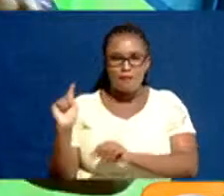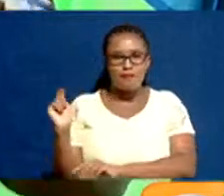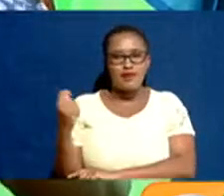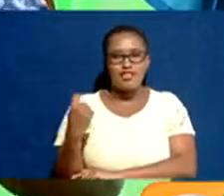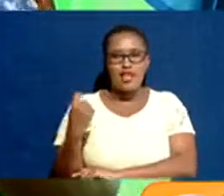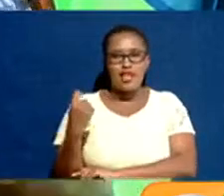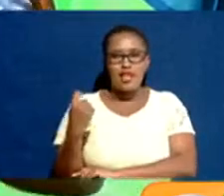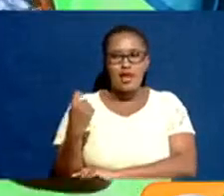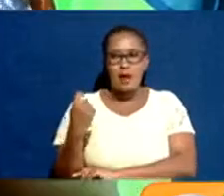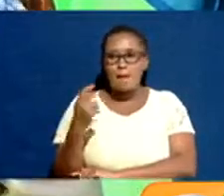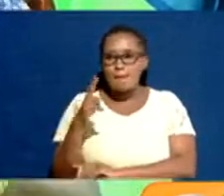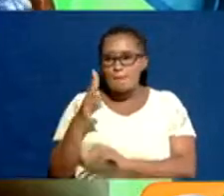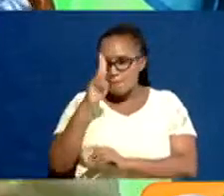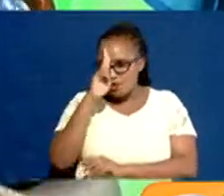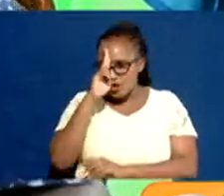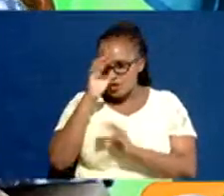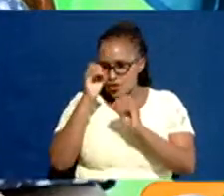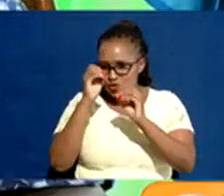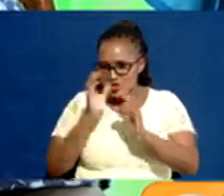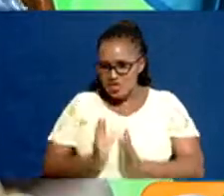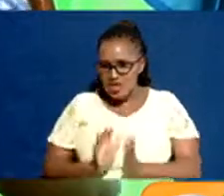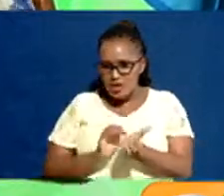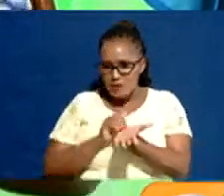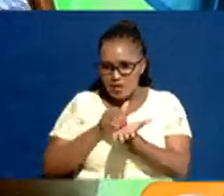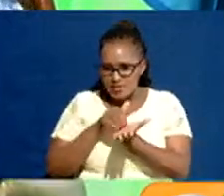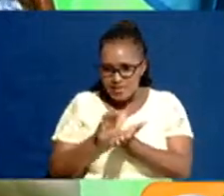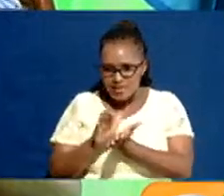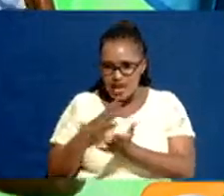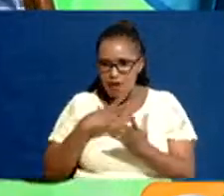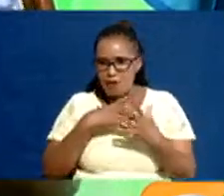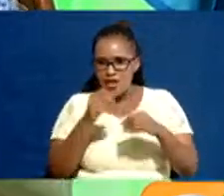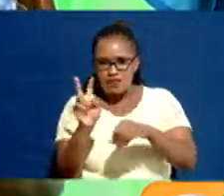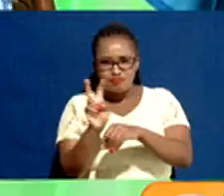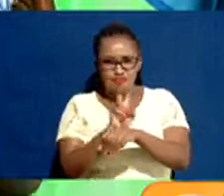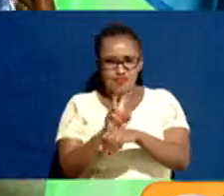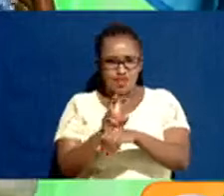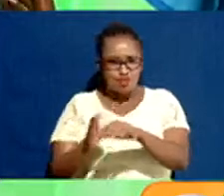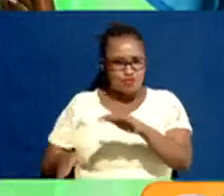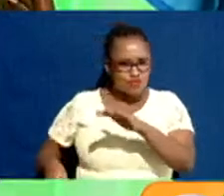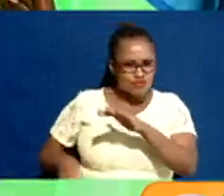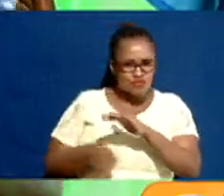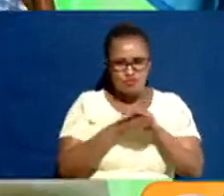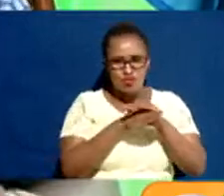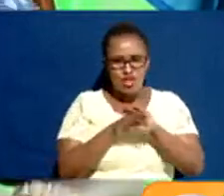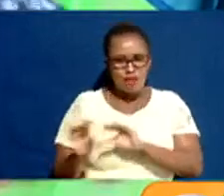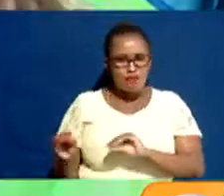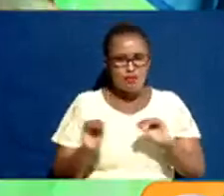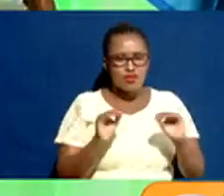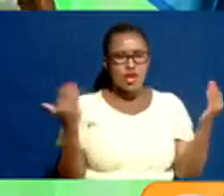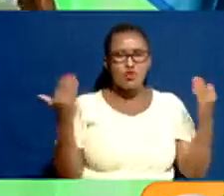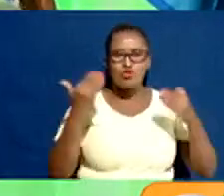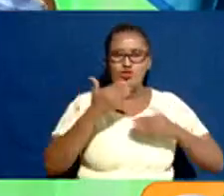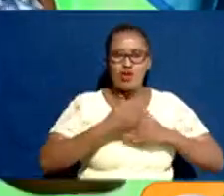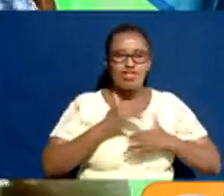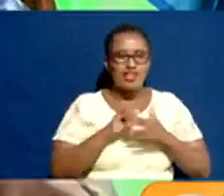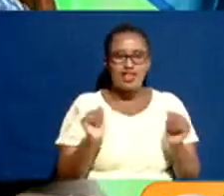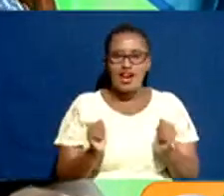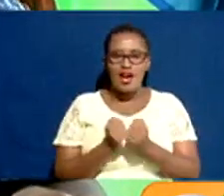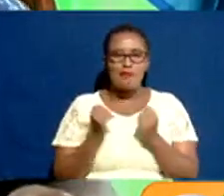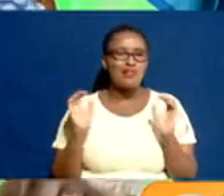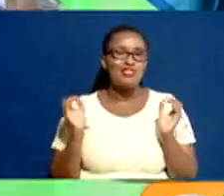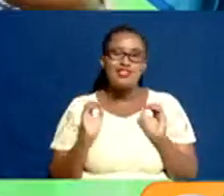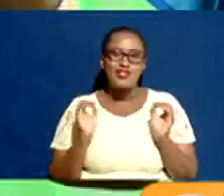no police officer anywhere in this country will oversee an eviction at night. That is one. That eviction was done at